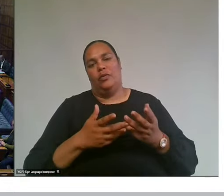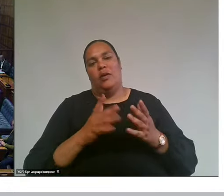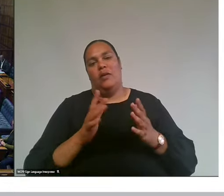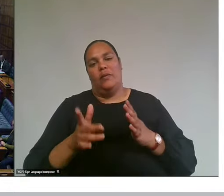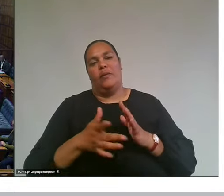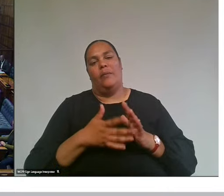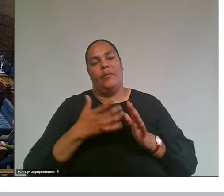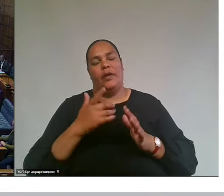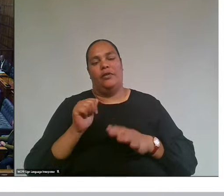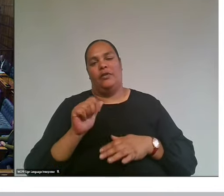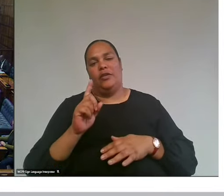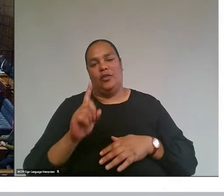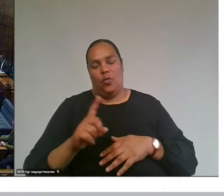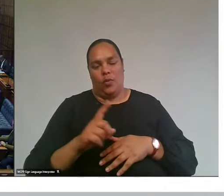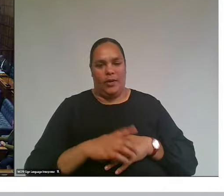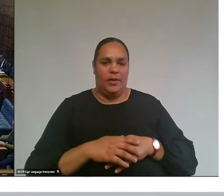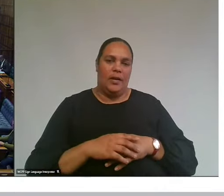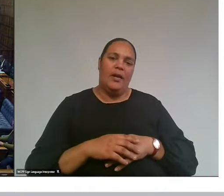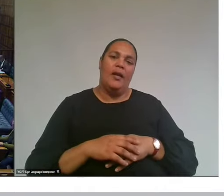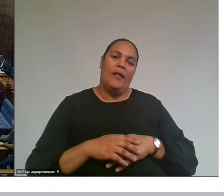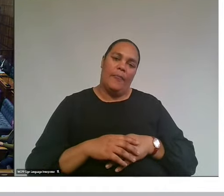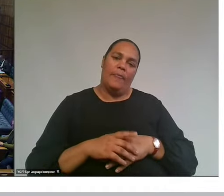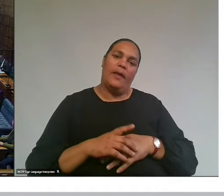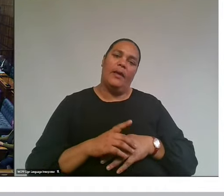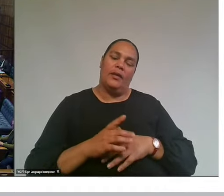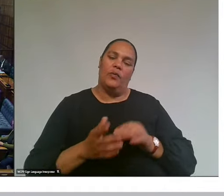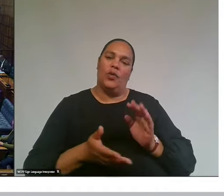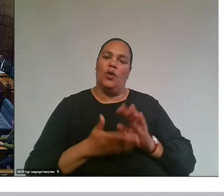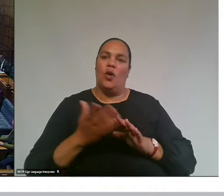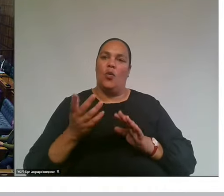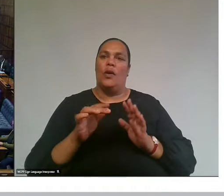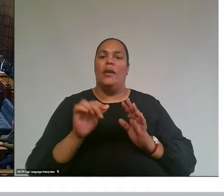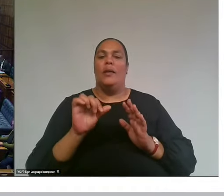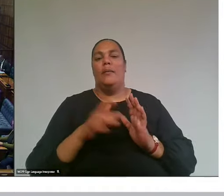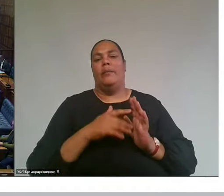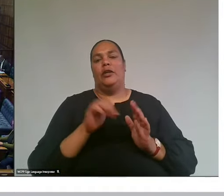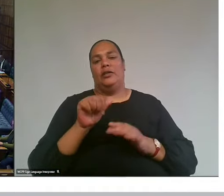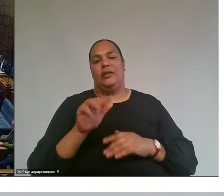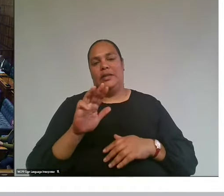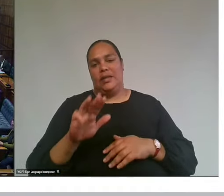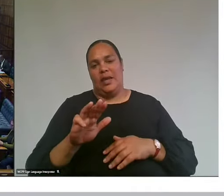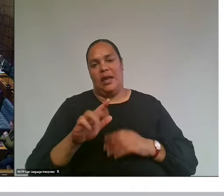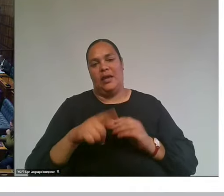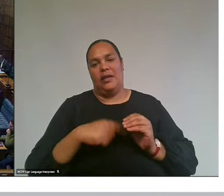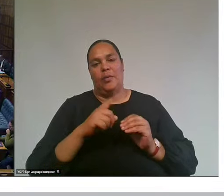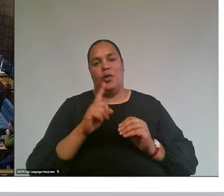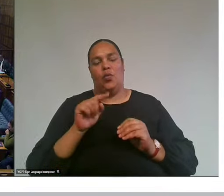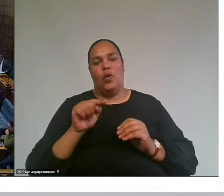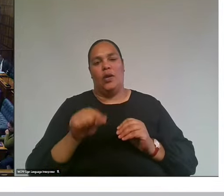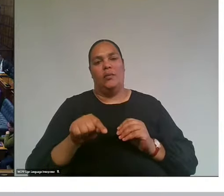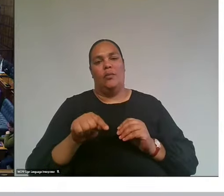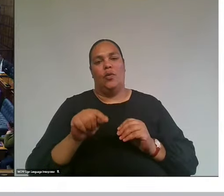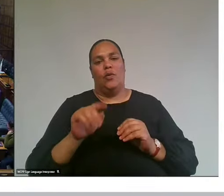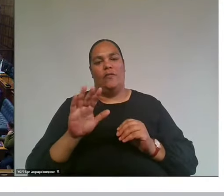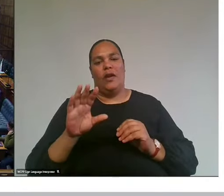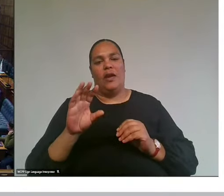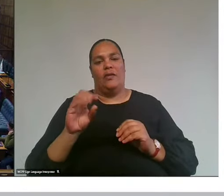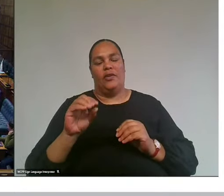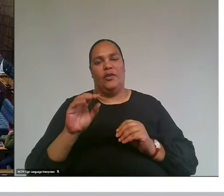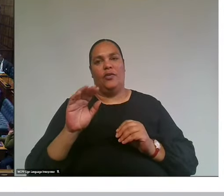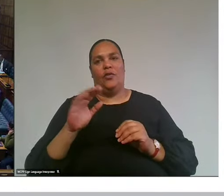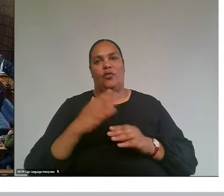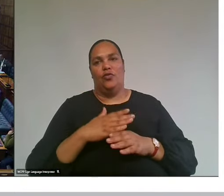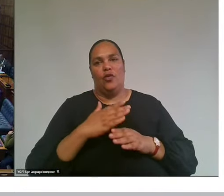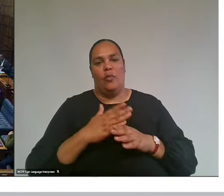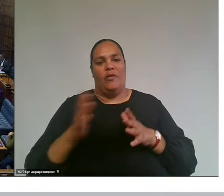page 61 and then let's go to page 69 in terms of 1507 jobs